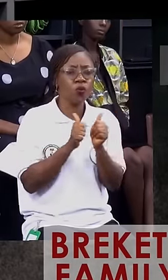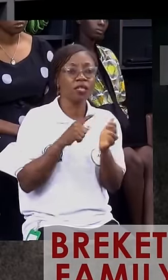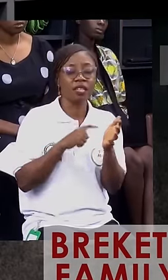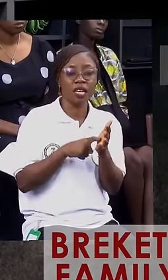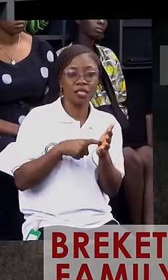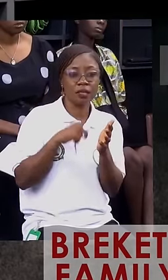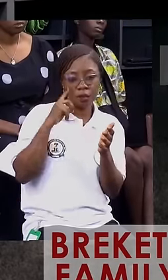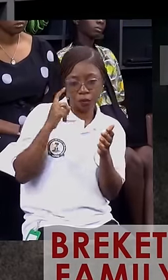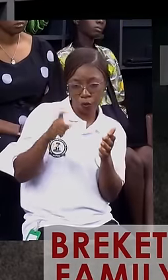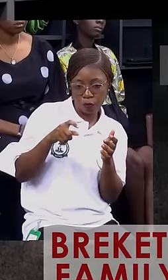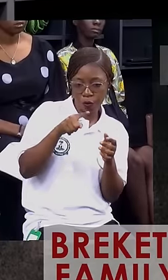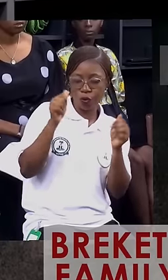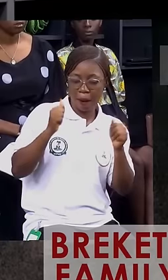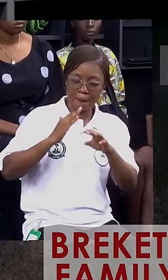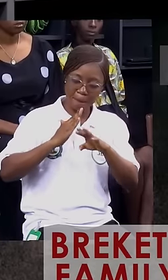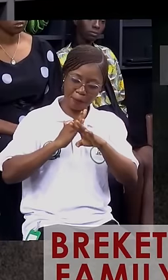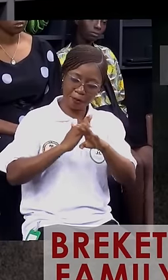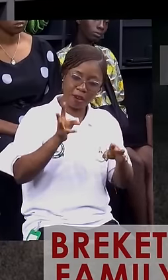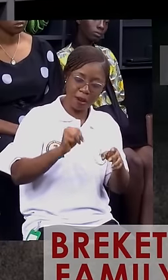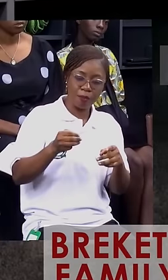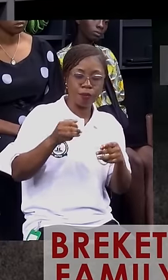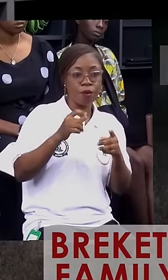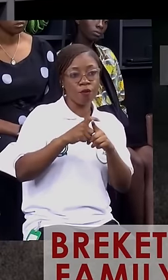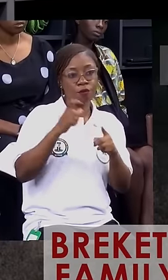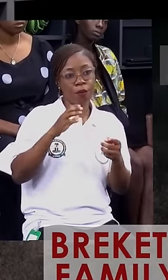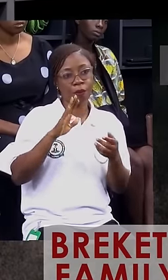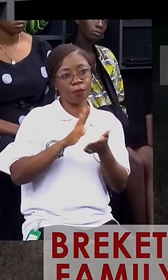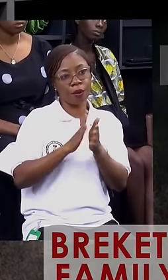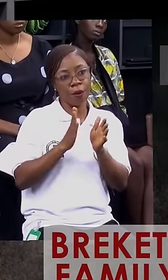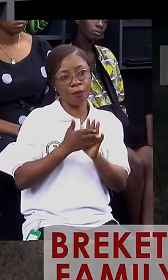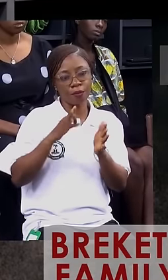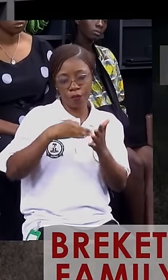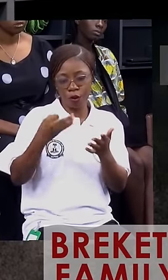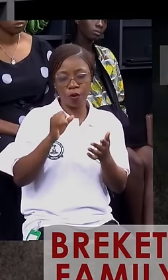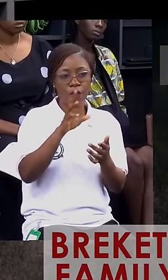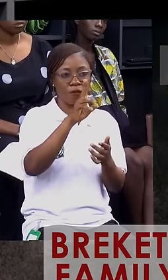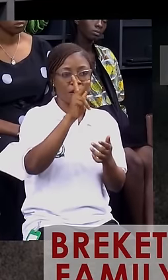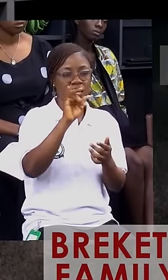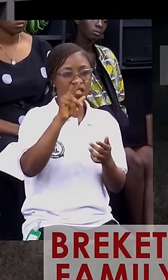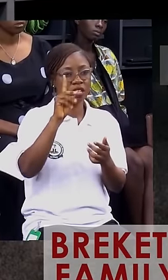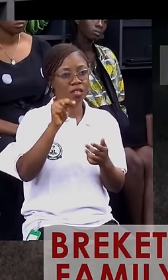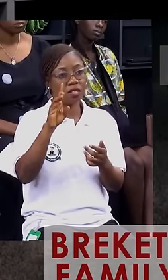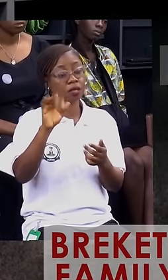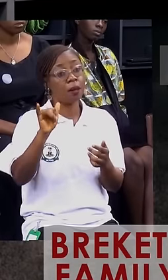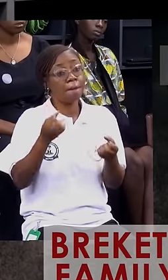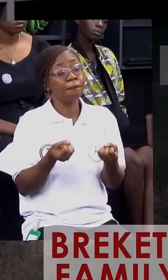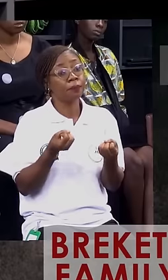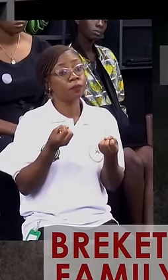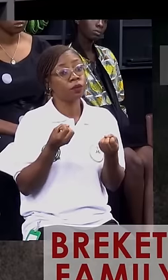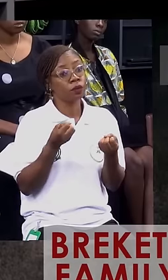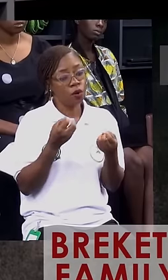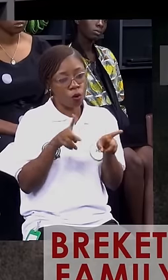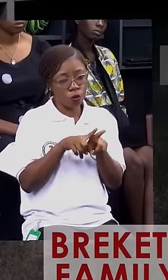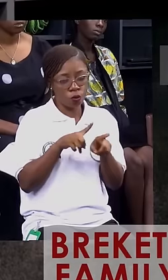are able to prevent them from coming down quickly with the disease. But many of them, no matter what you do, then there's what we